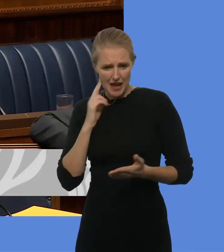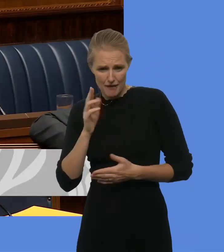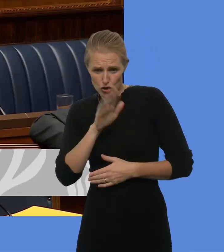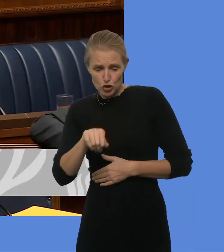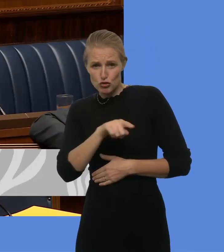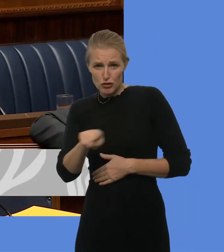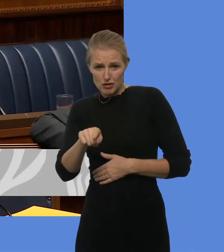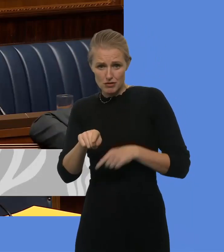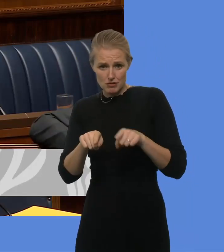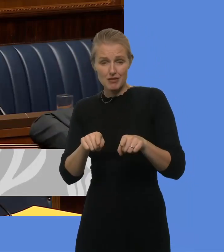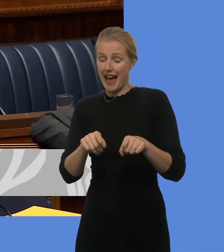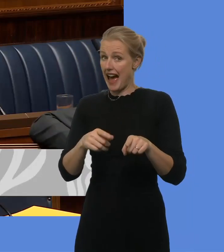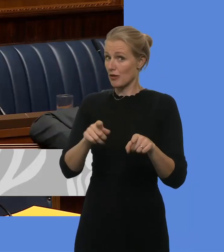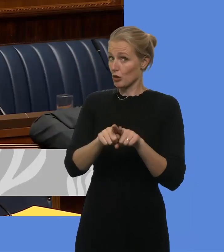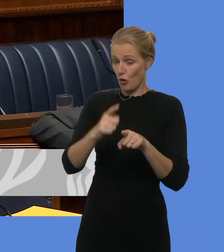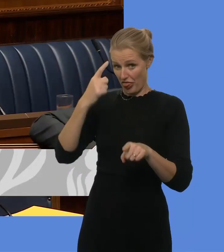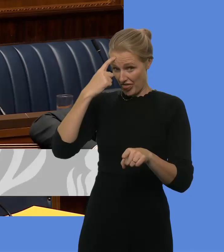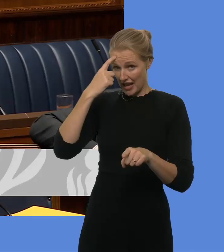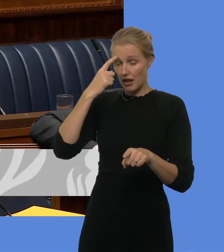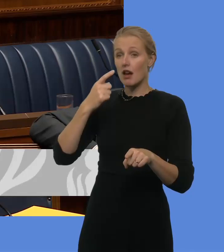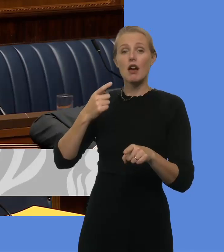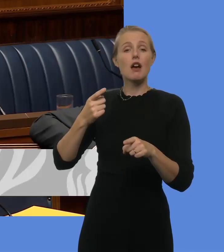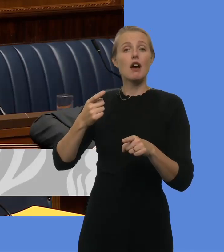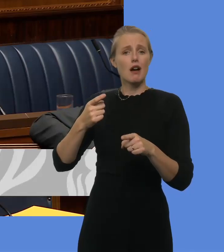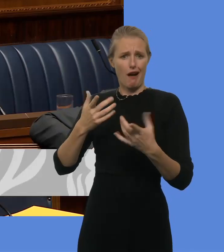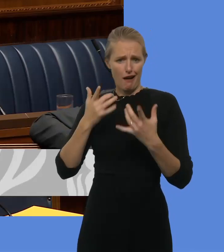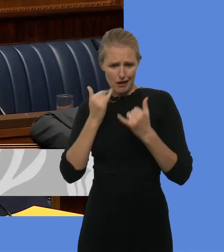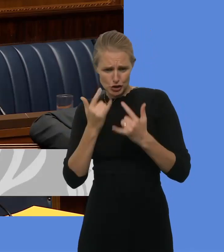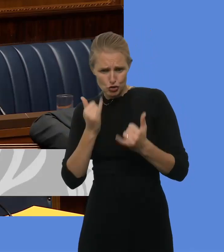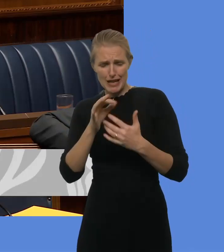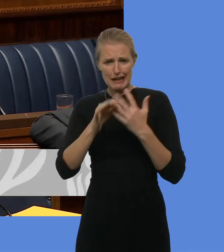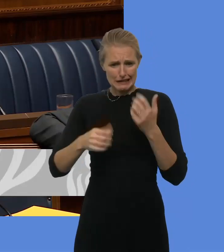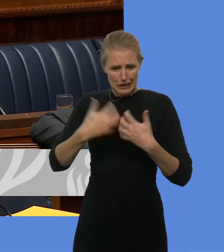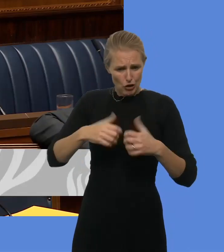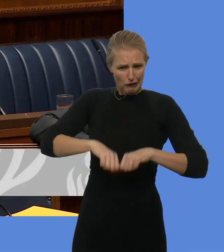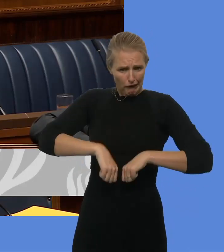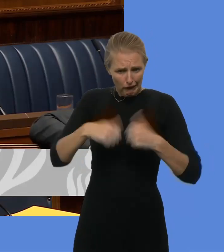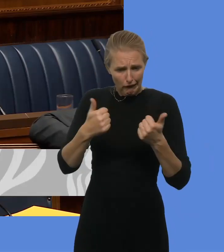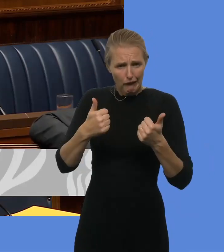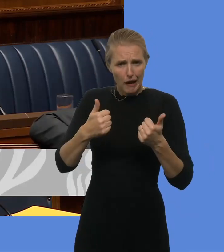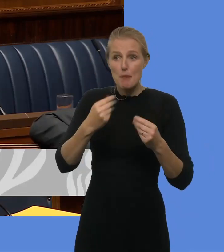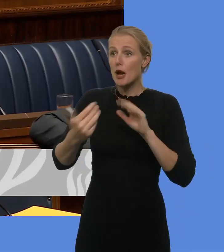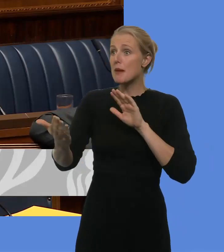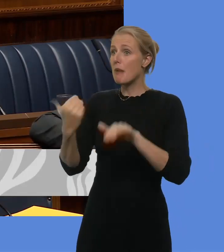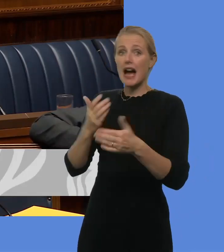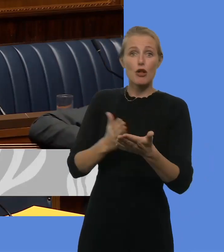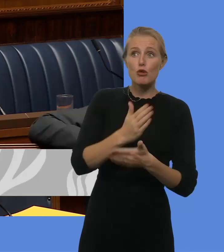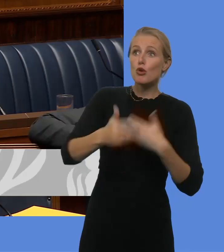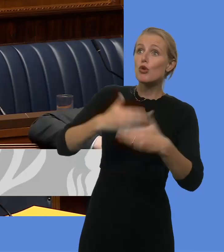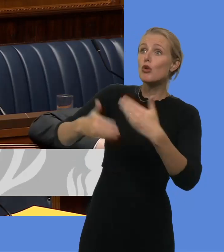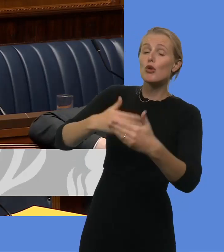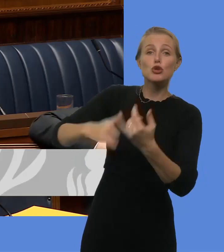maximising the return on public investment already being made in screening and technology. When deaf children have access to early and effective